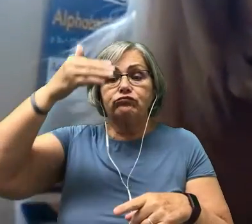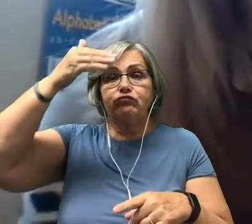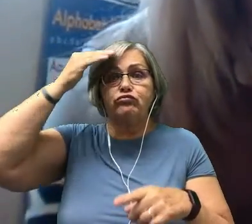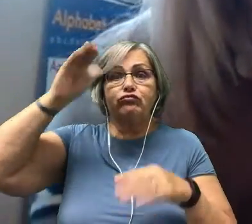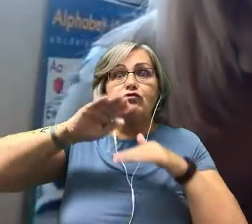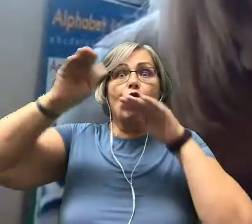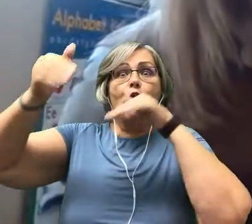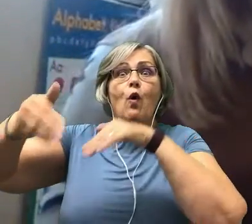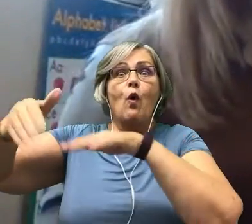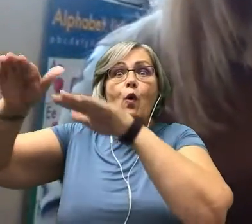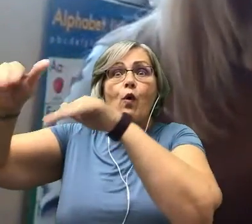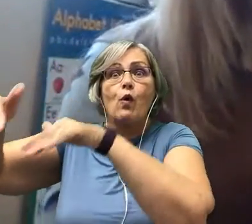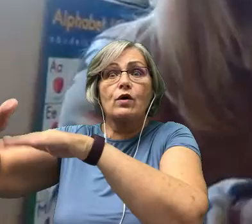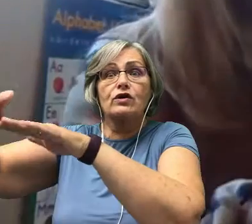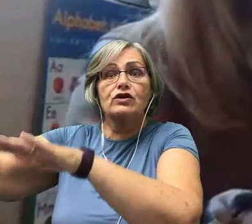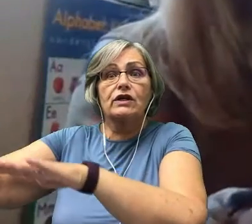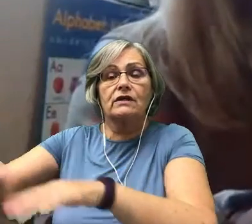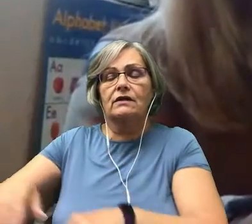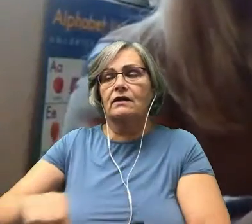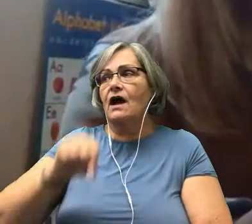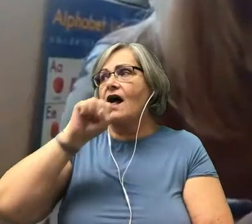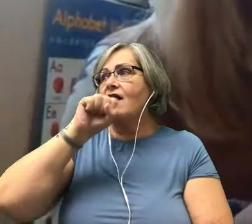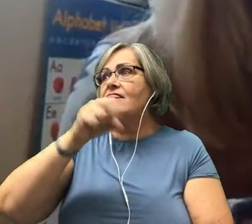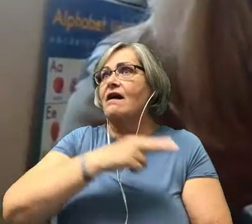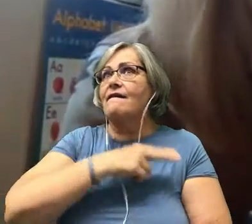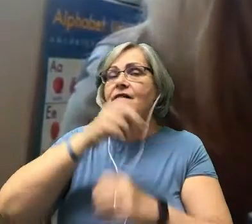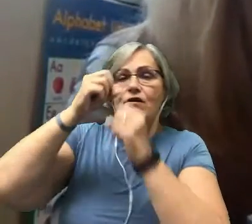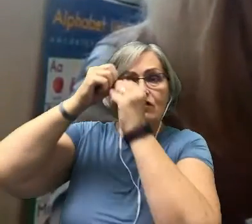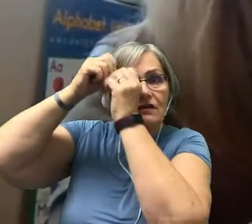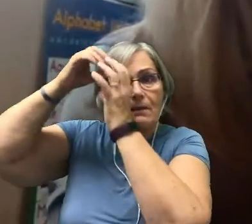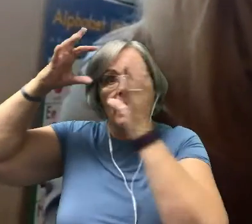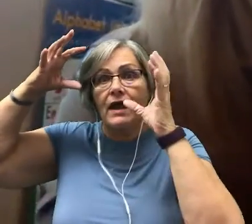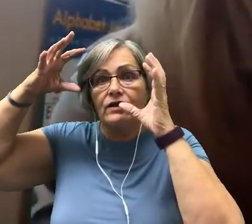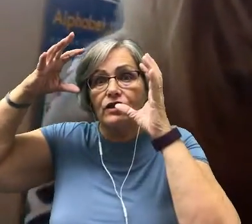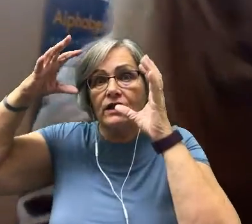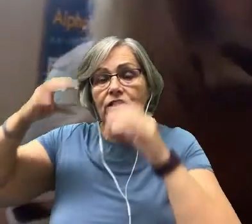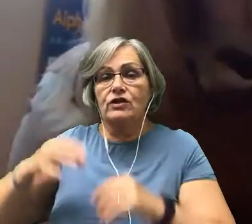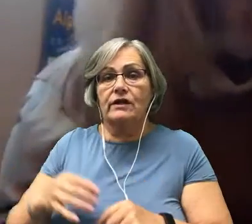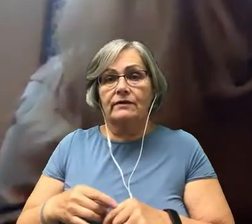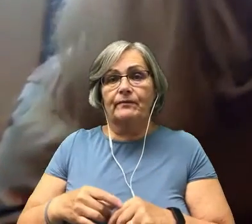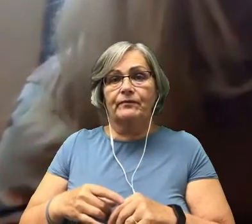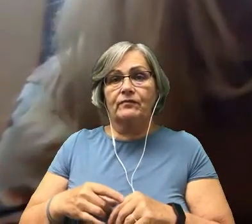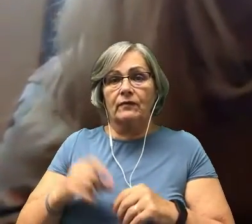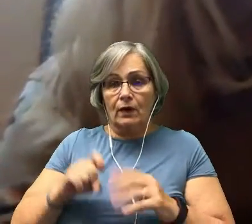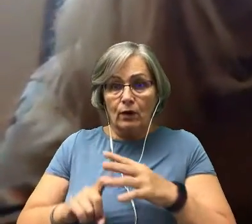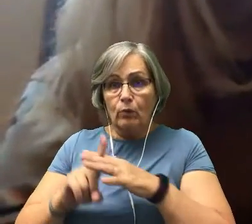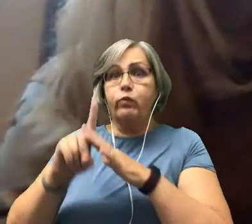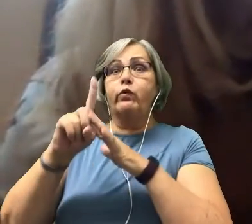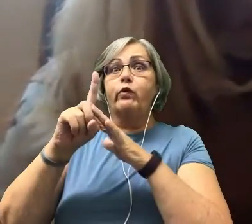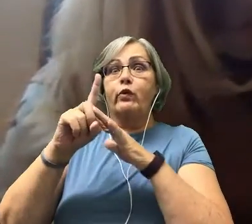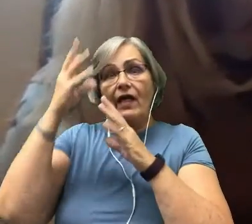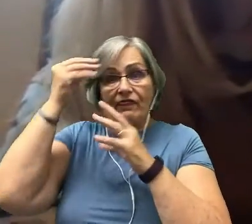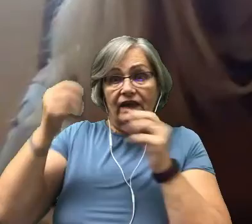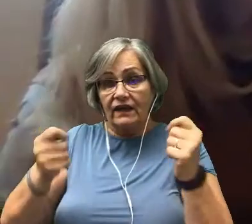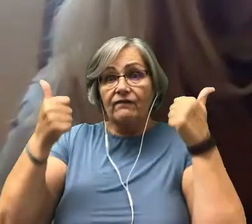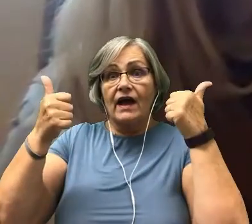ocean. I love Harold's imagination. He came up thinking fast, and in no